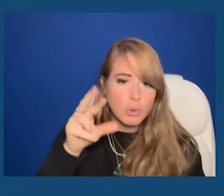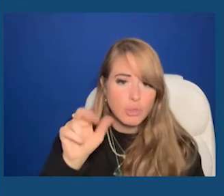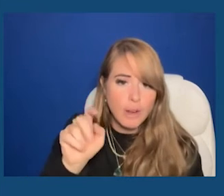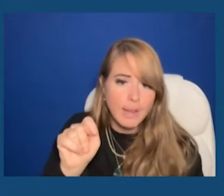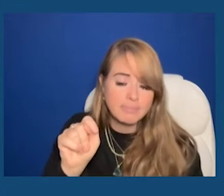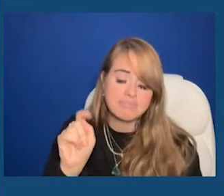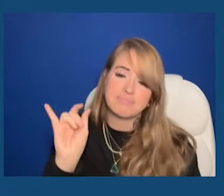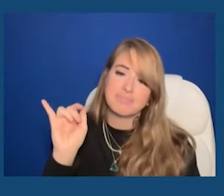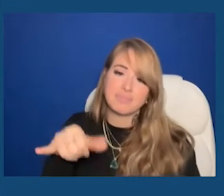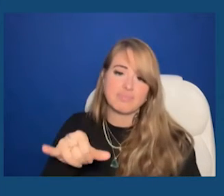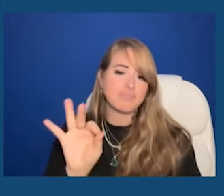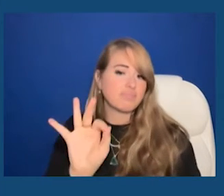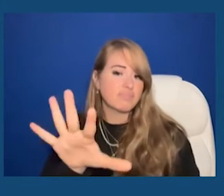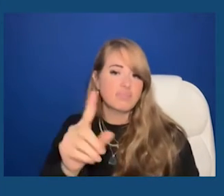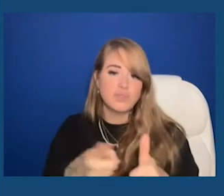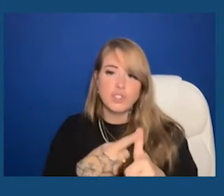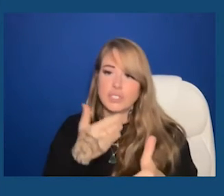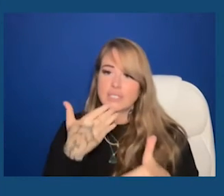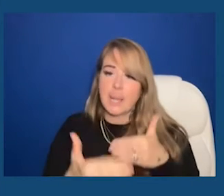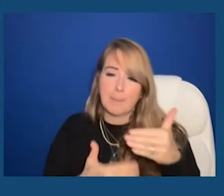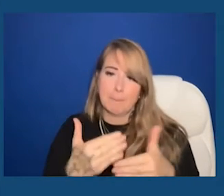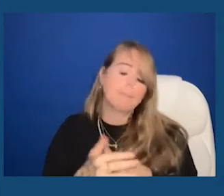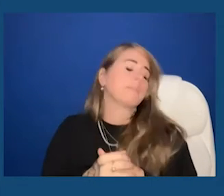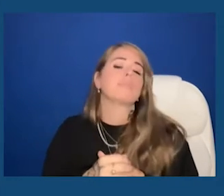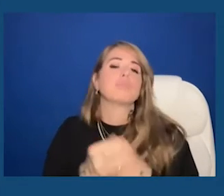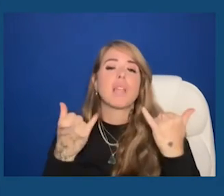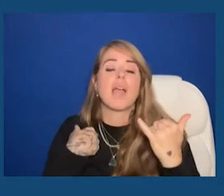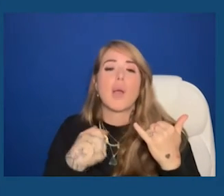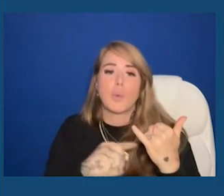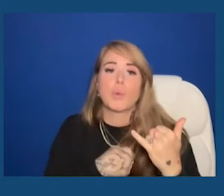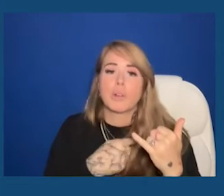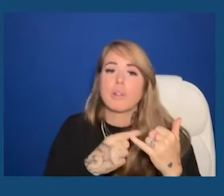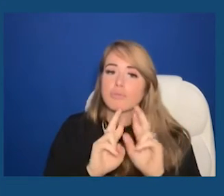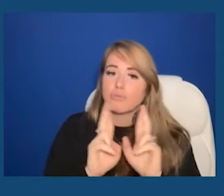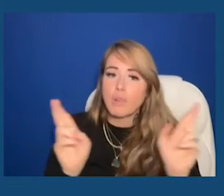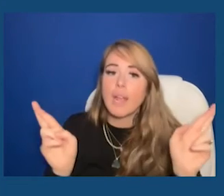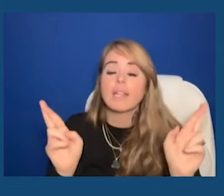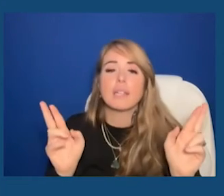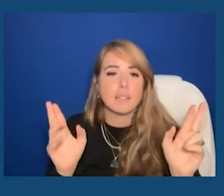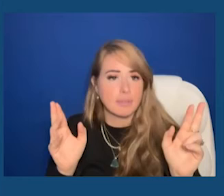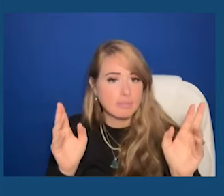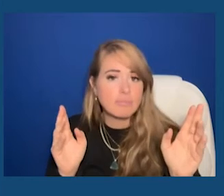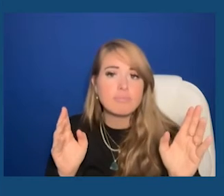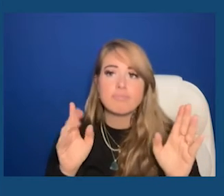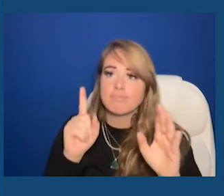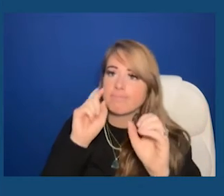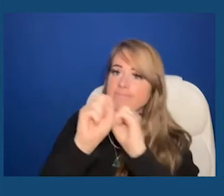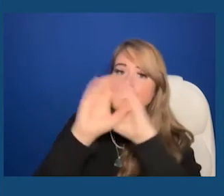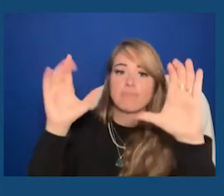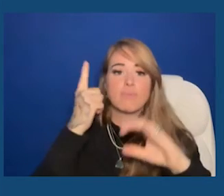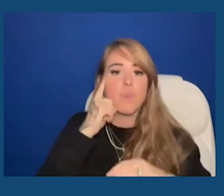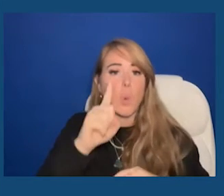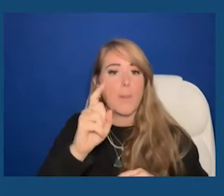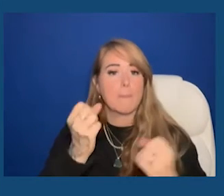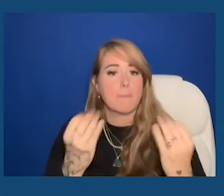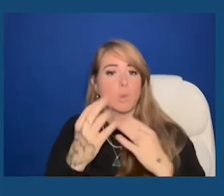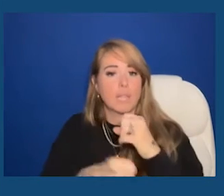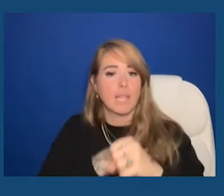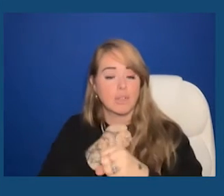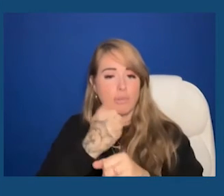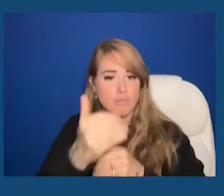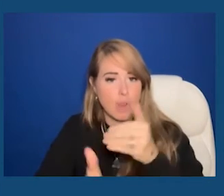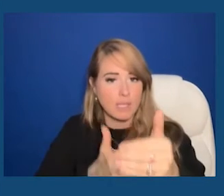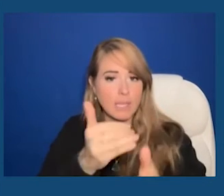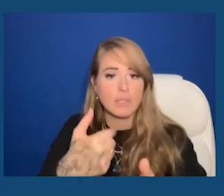this is just the first step. Now we're appointing a director, a board, a multi-year process. I have an